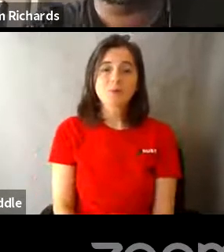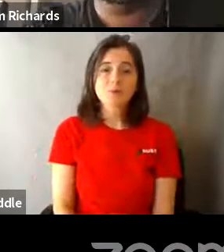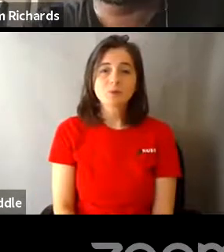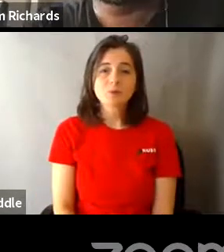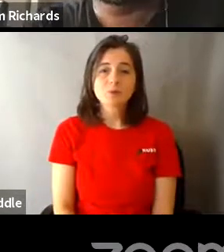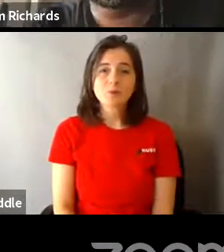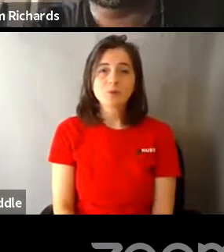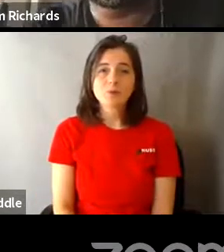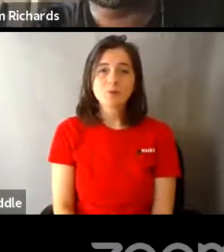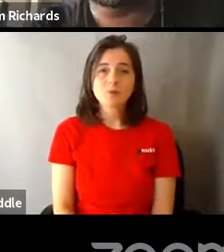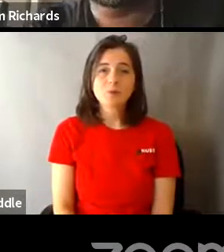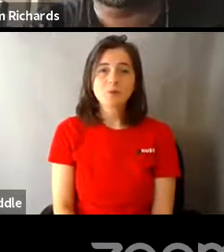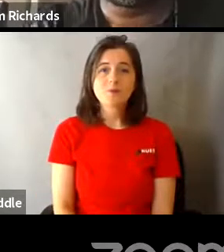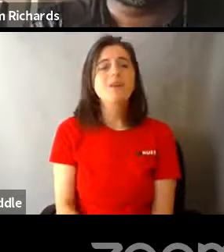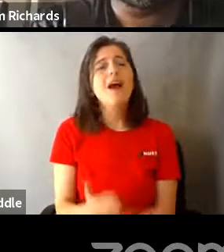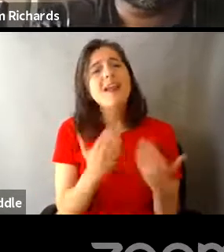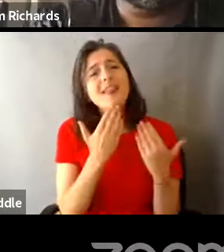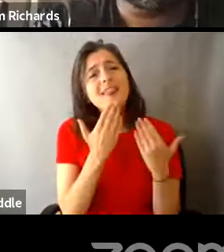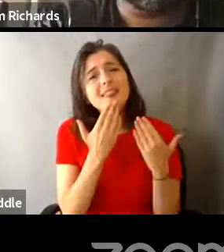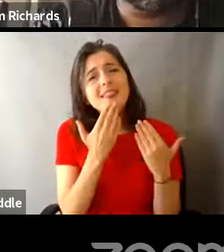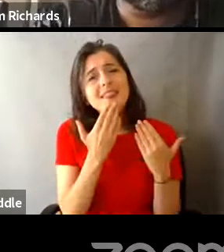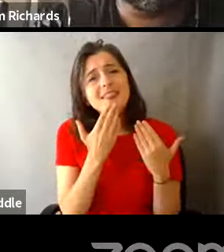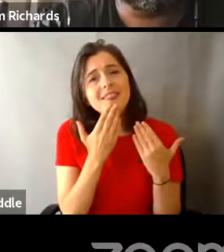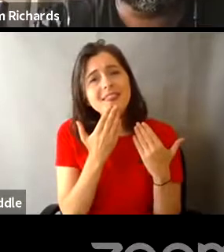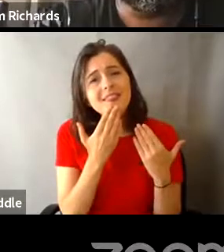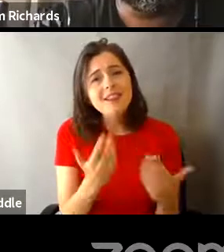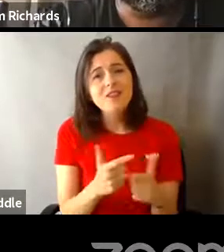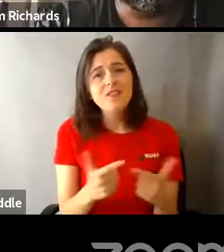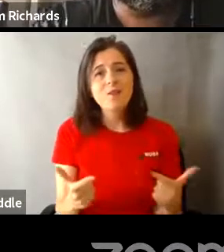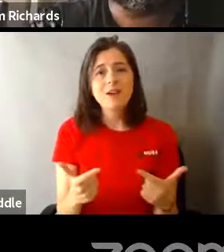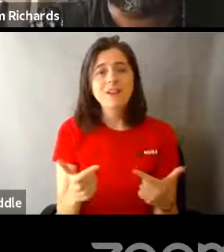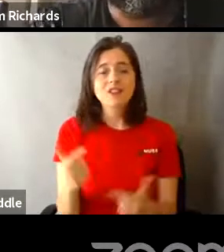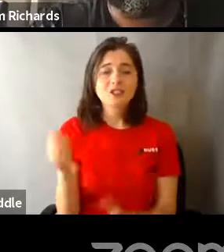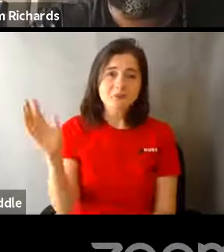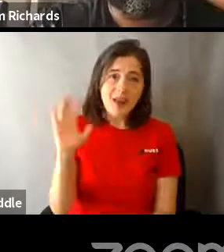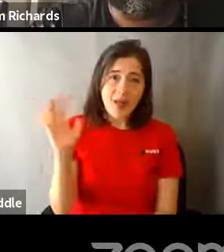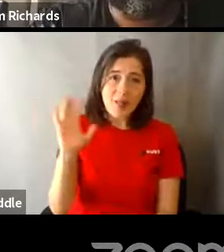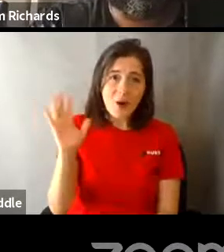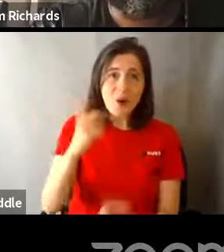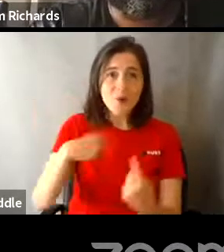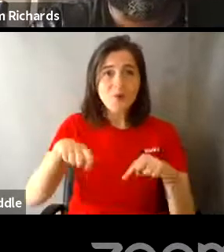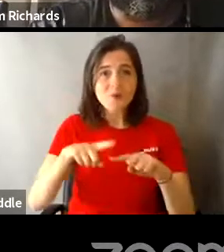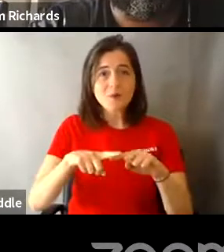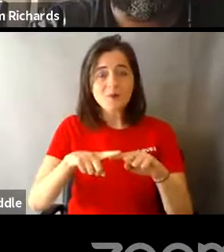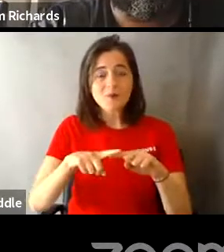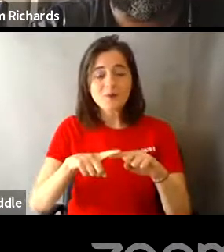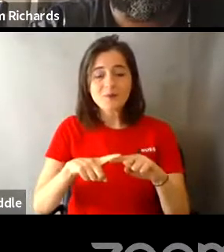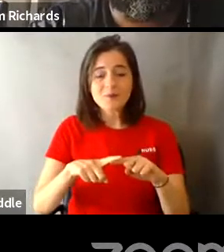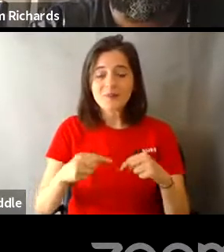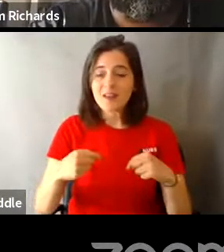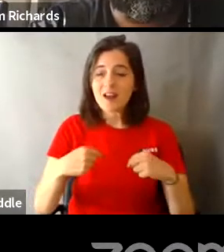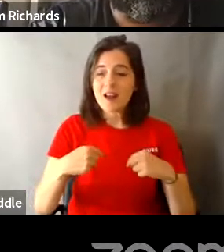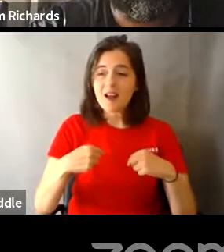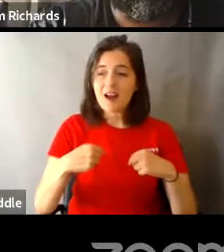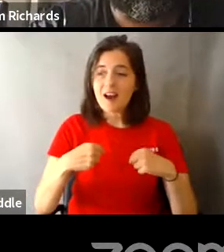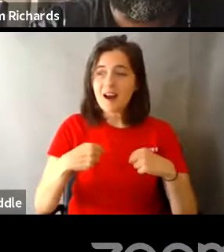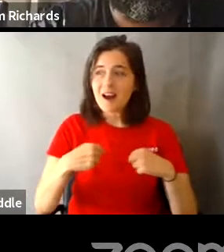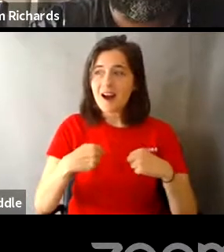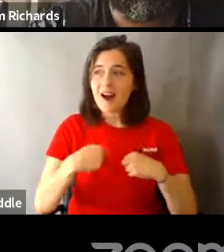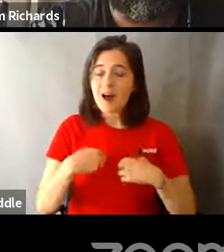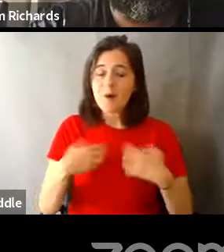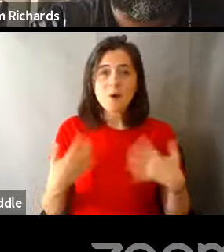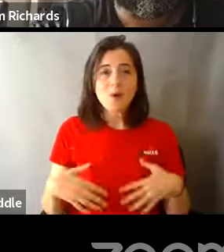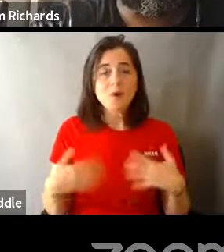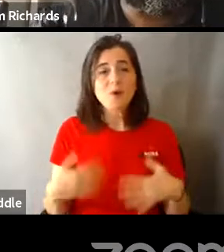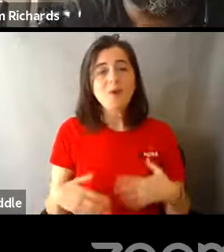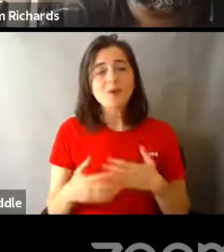Thank you very much. Hi, everyone. I'm very, very warm greeting for all, especially to